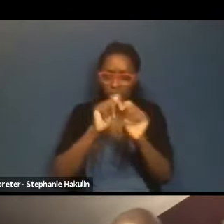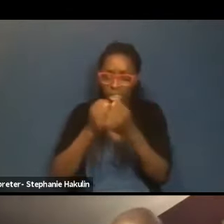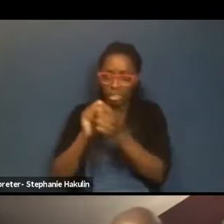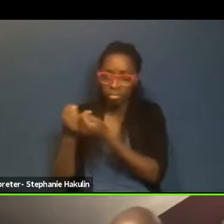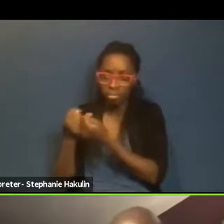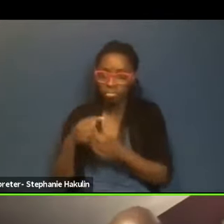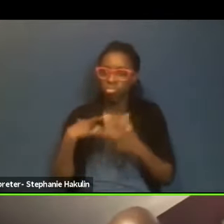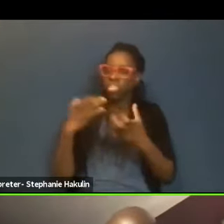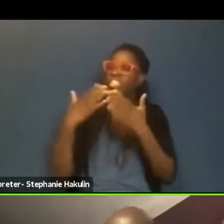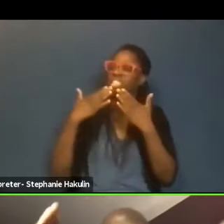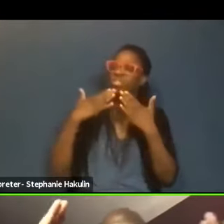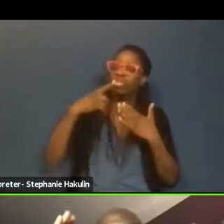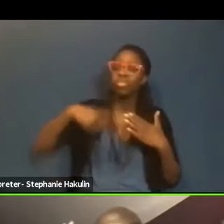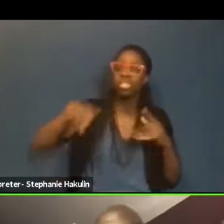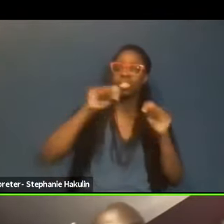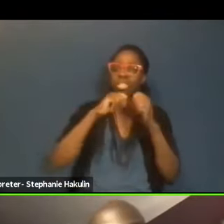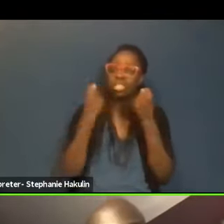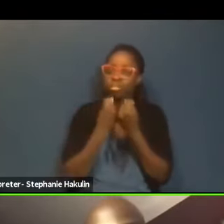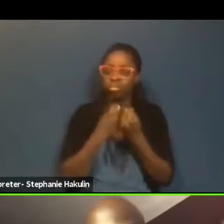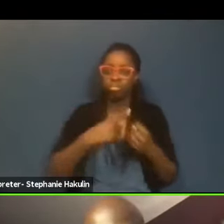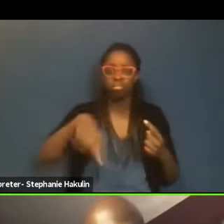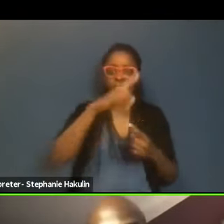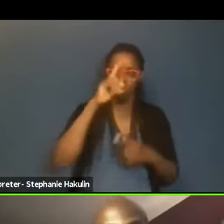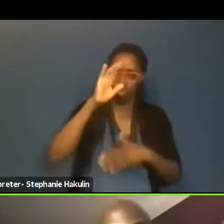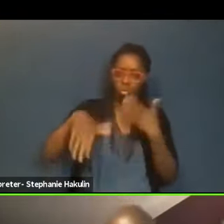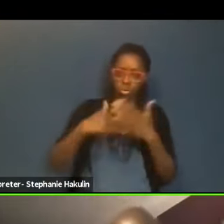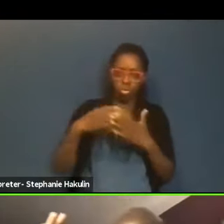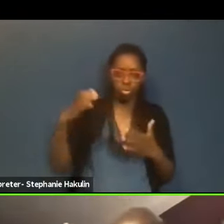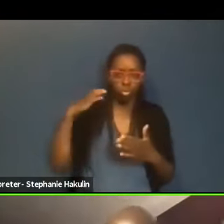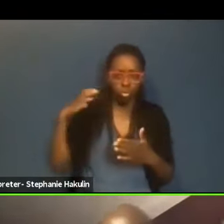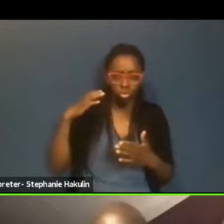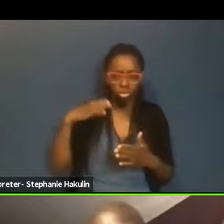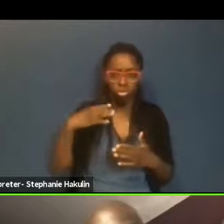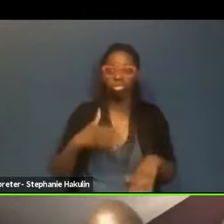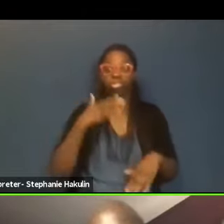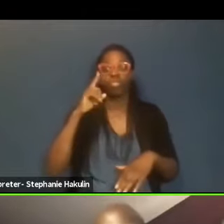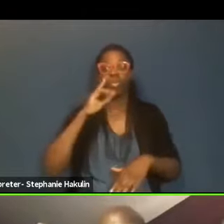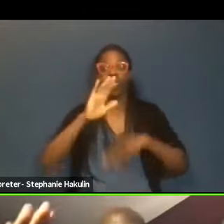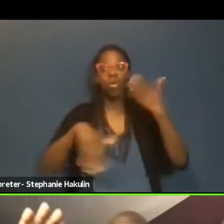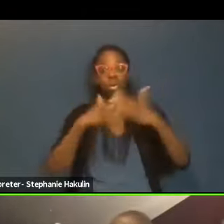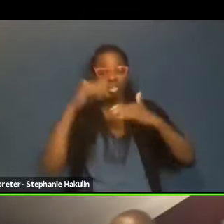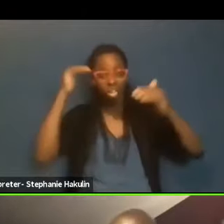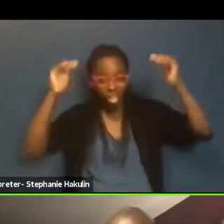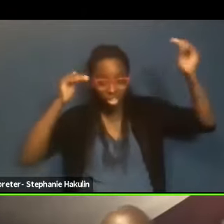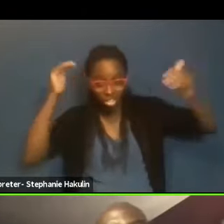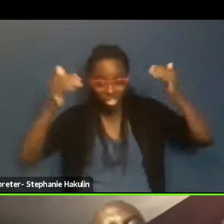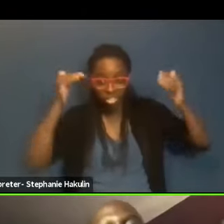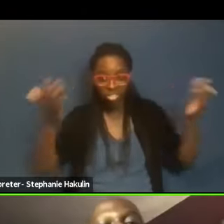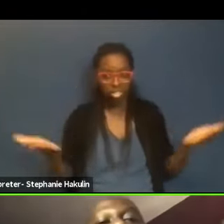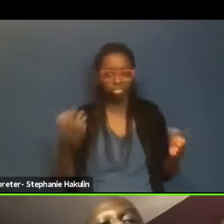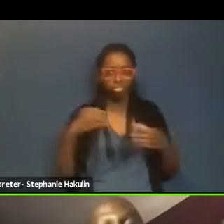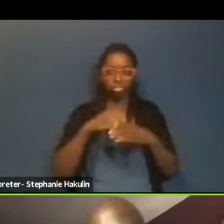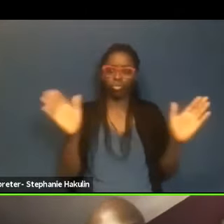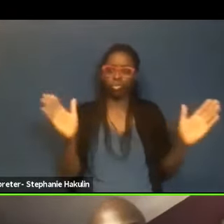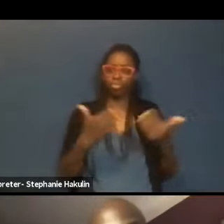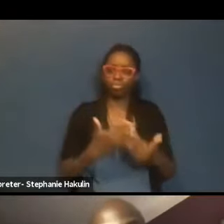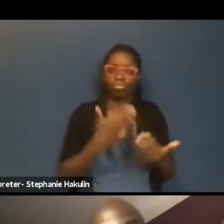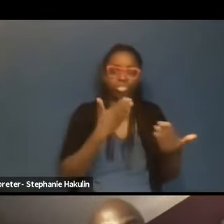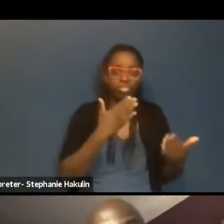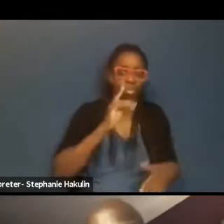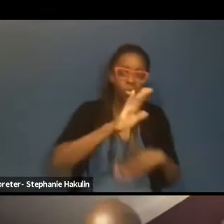the coaches. Thanks for all the adults in the room. Thank you for all the mentors. And thank you, young